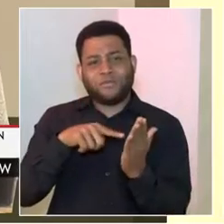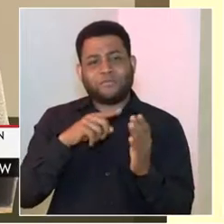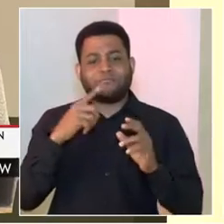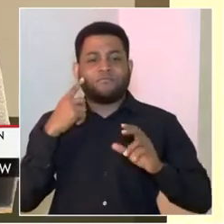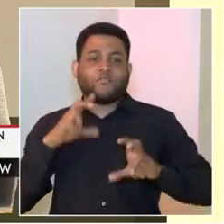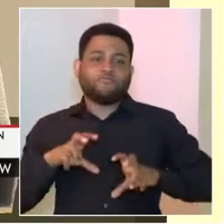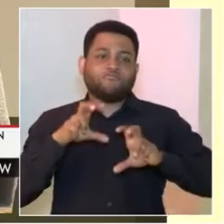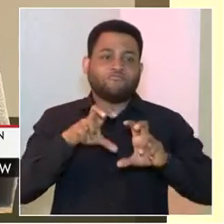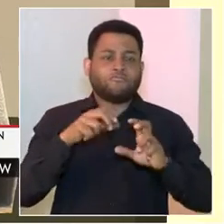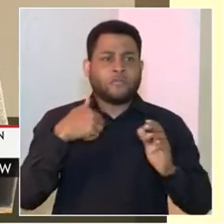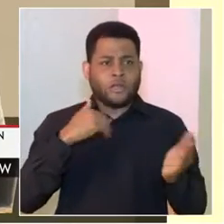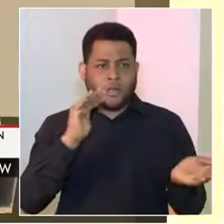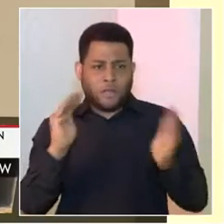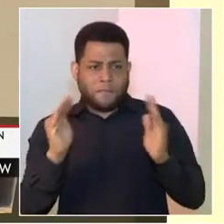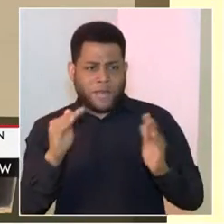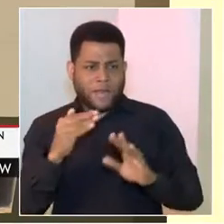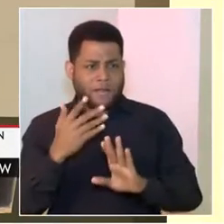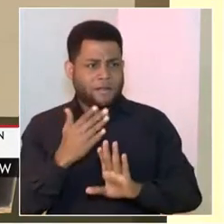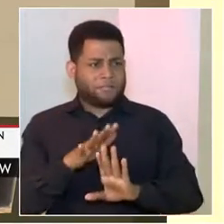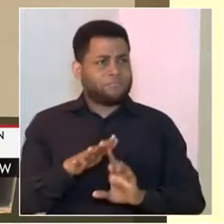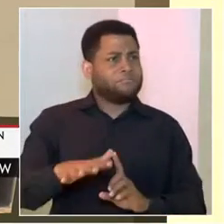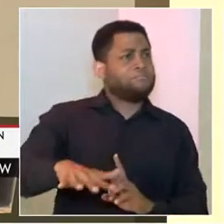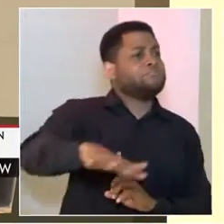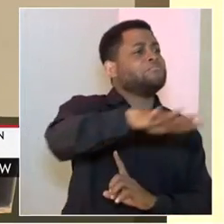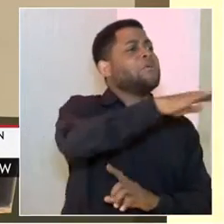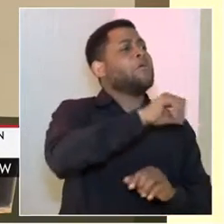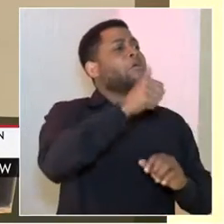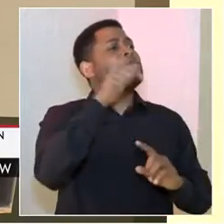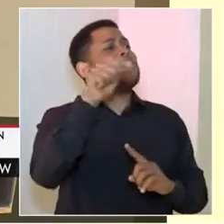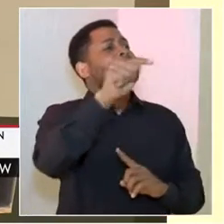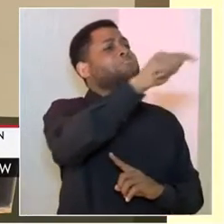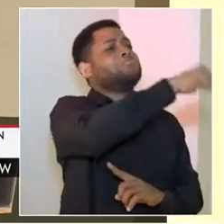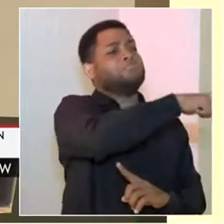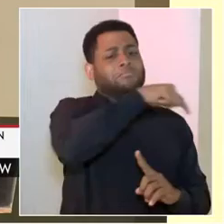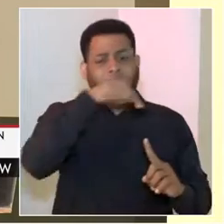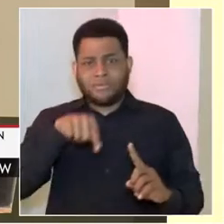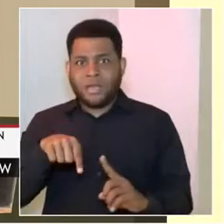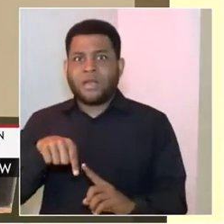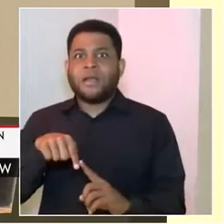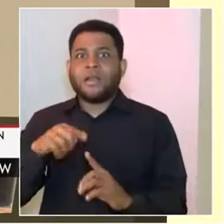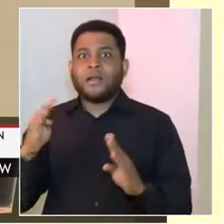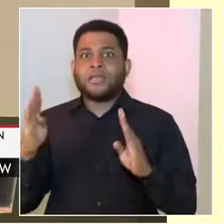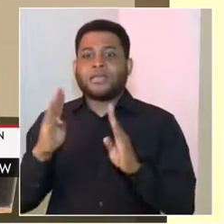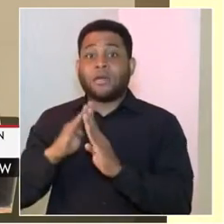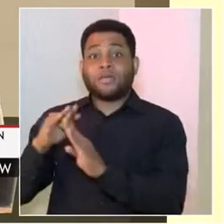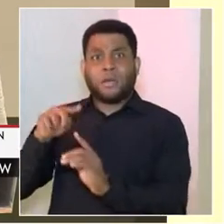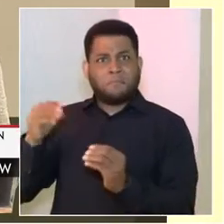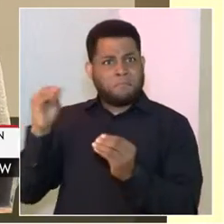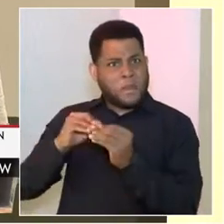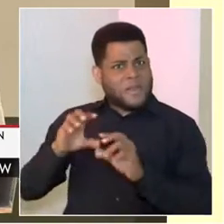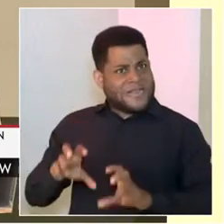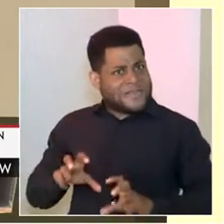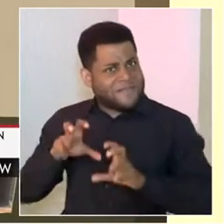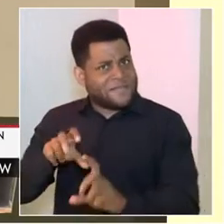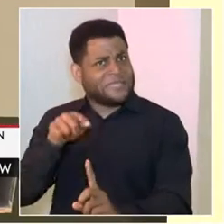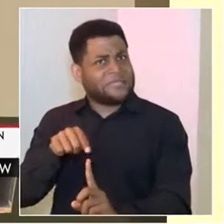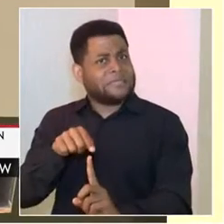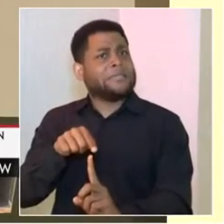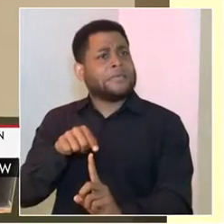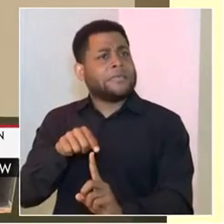else. That's a dangerous argument, isn't it? Because when we